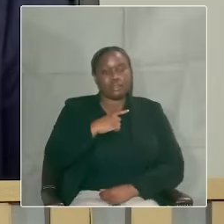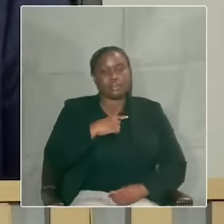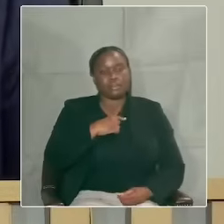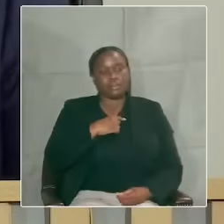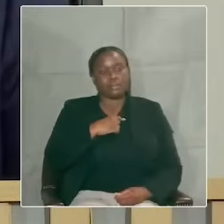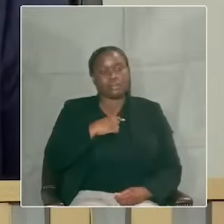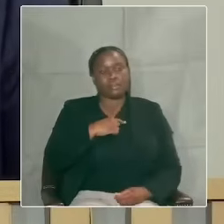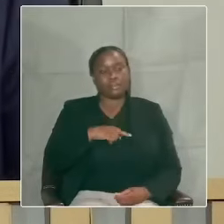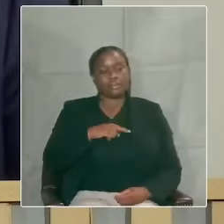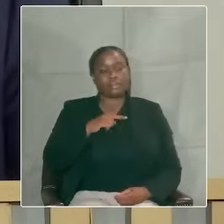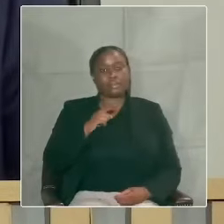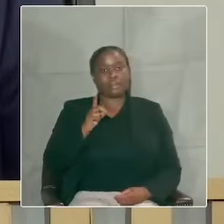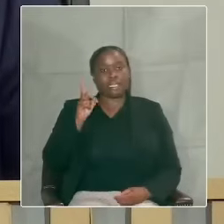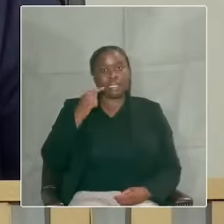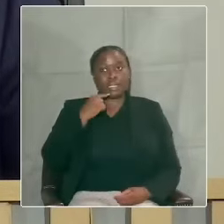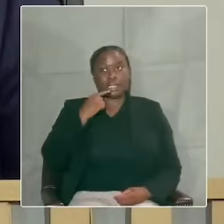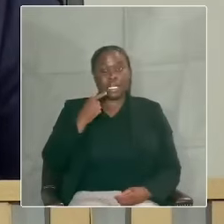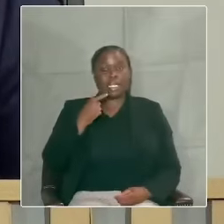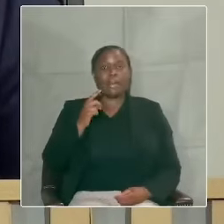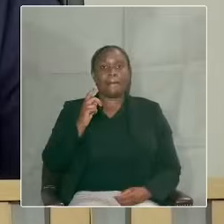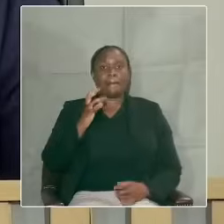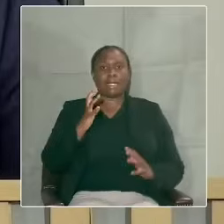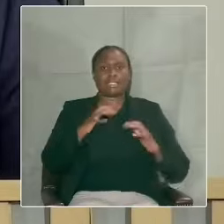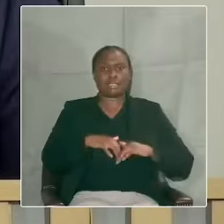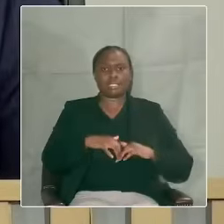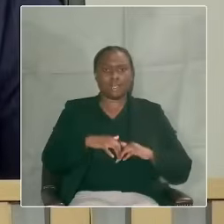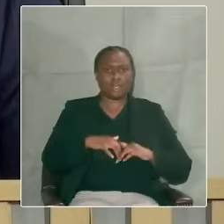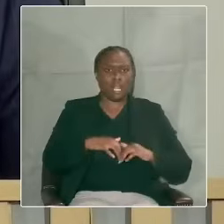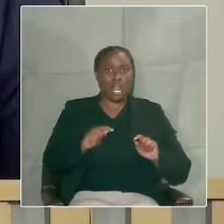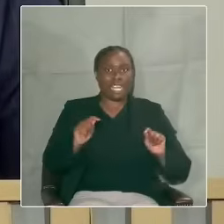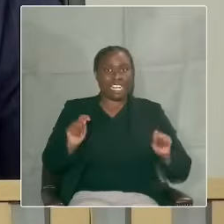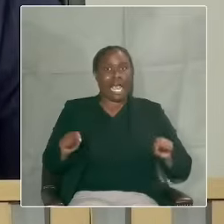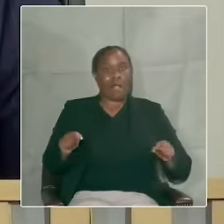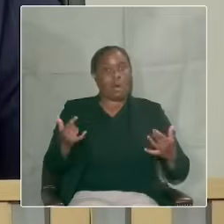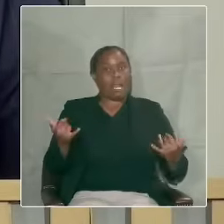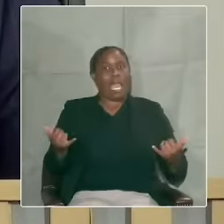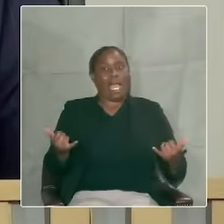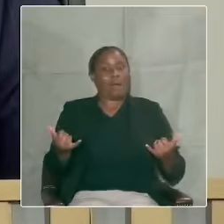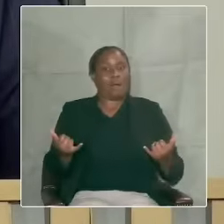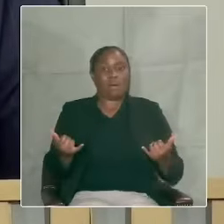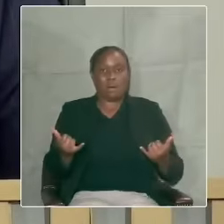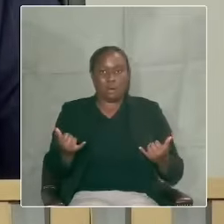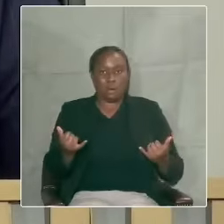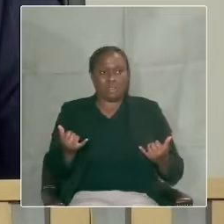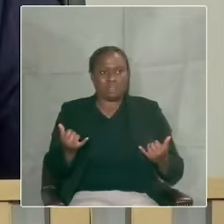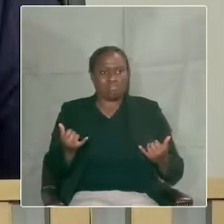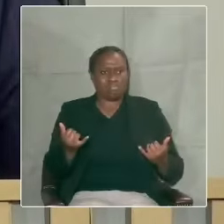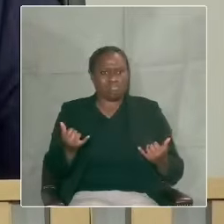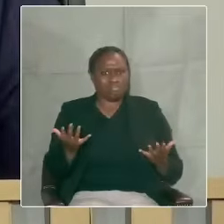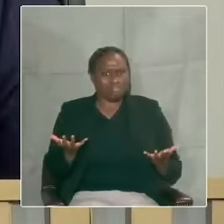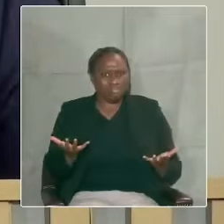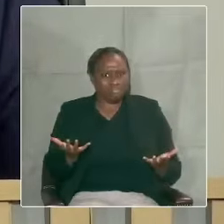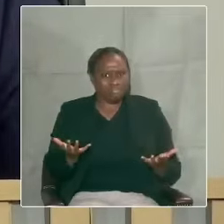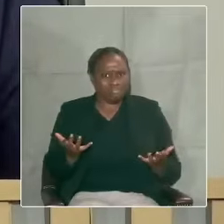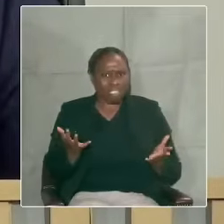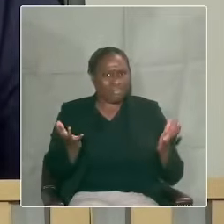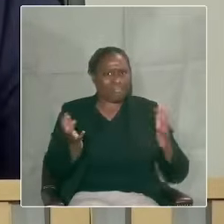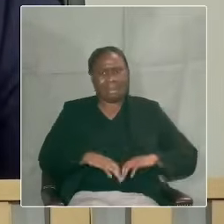the when must it be done, must be disbanded, moreover, without